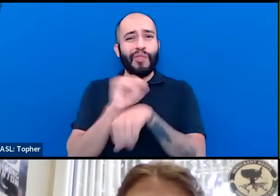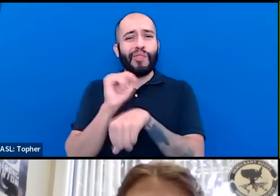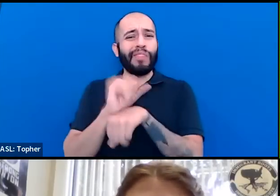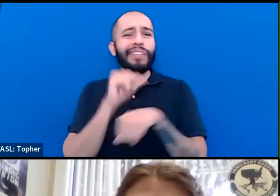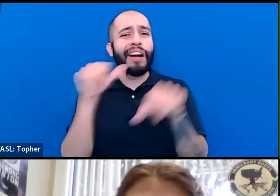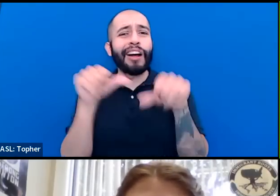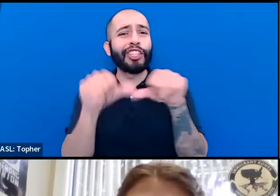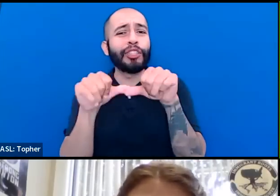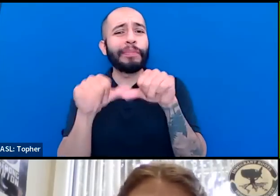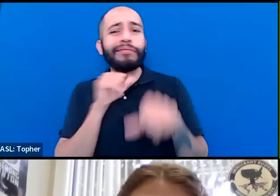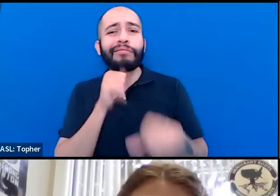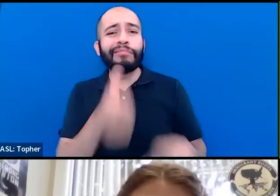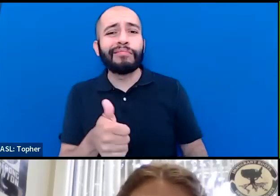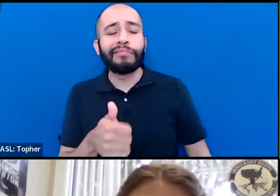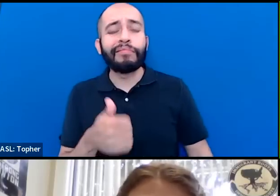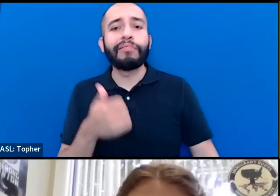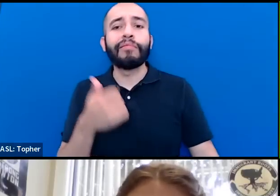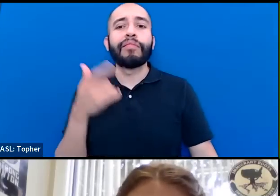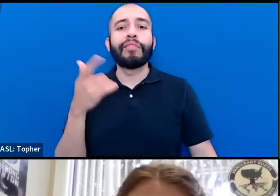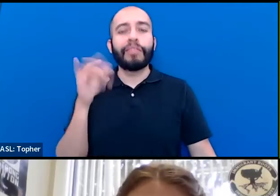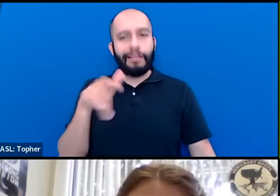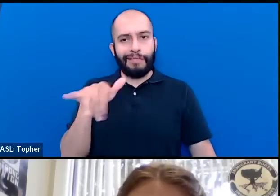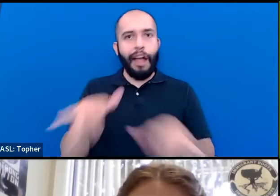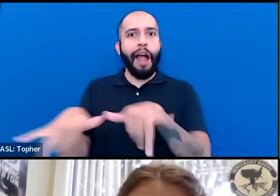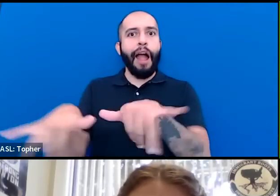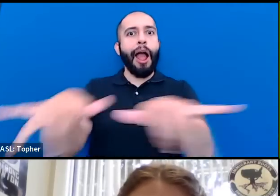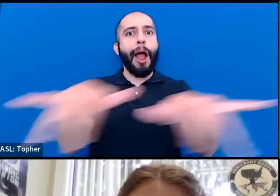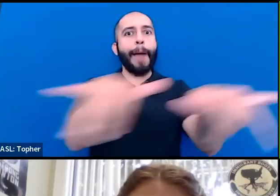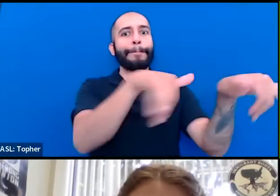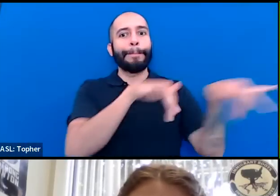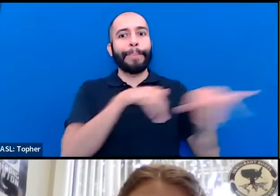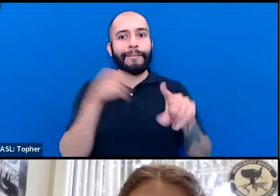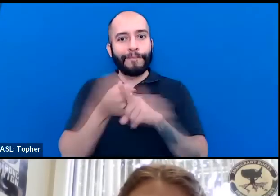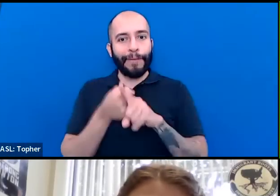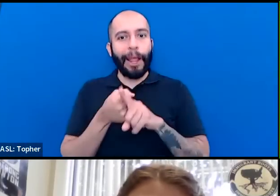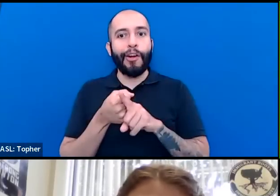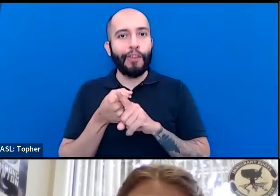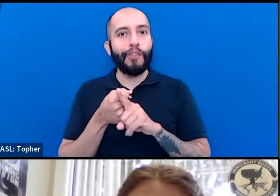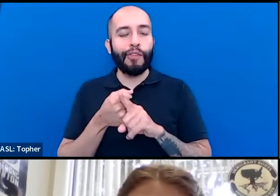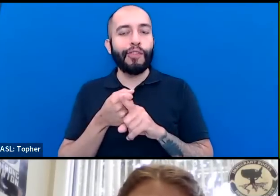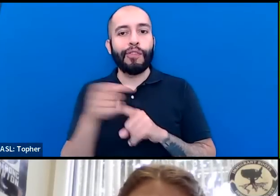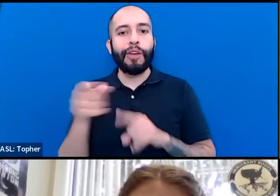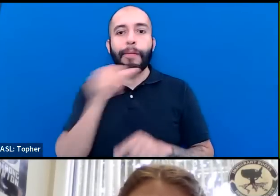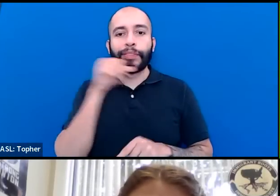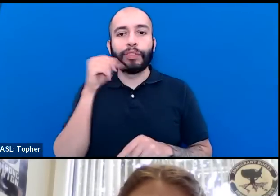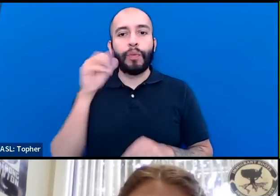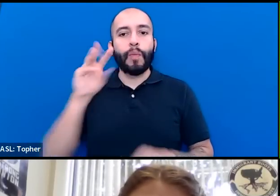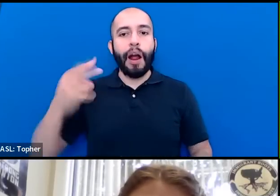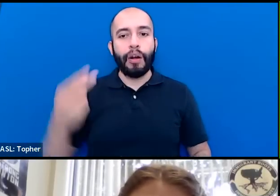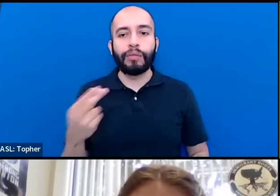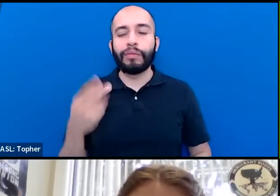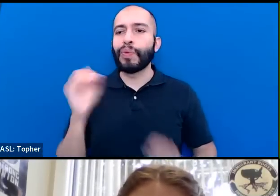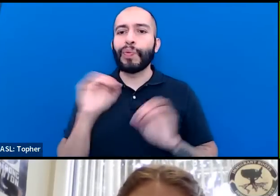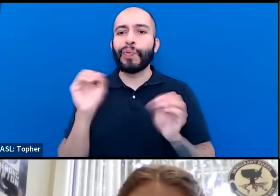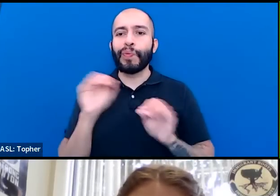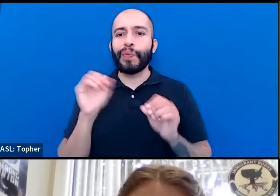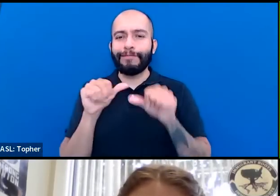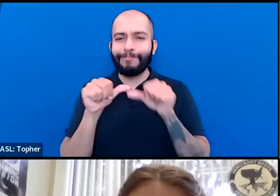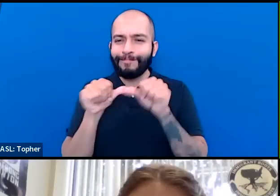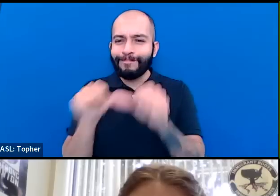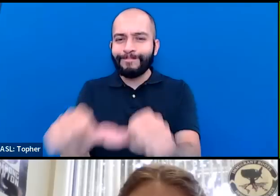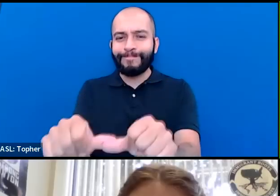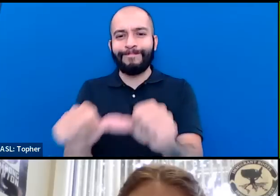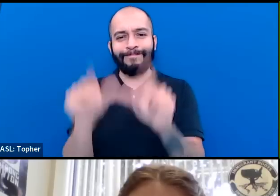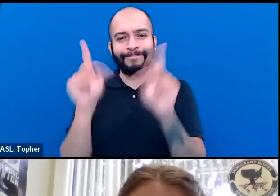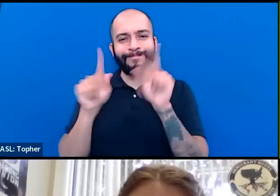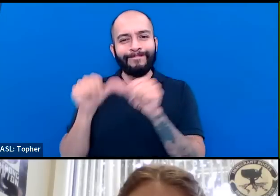factor the kind of dedicated core of people who do the sorts of things you did at Staten Island. So talk about